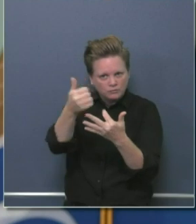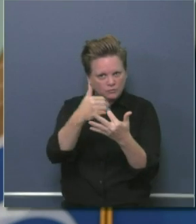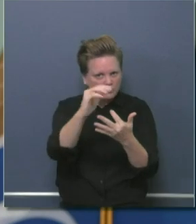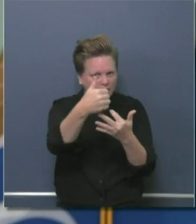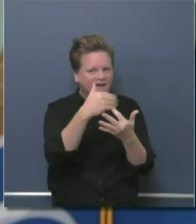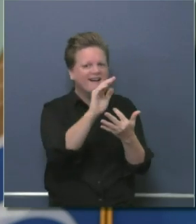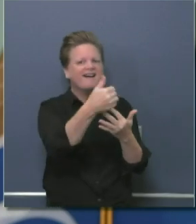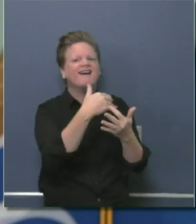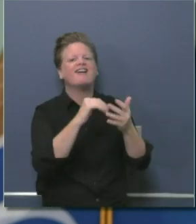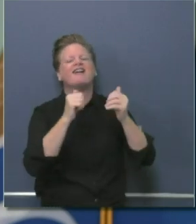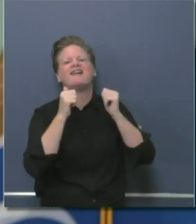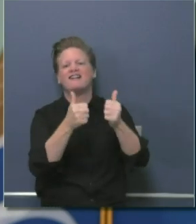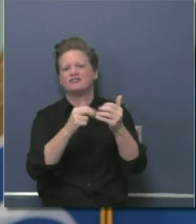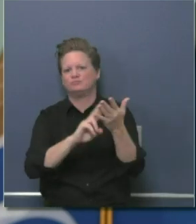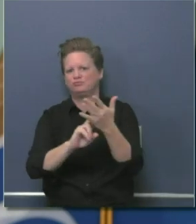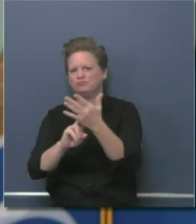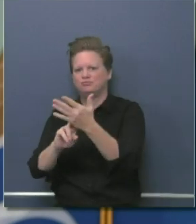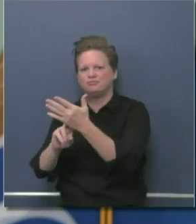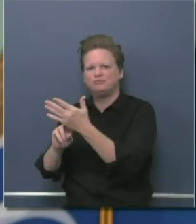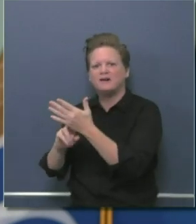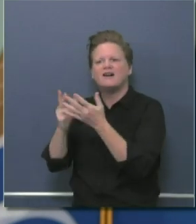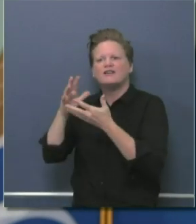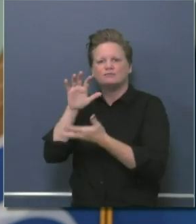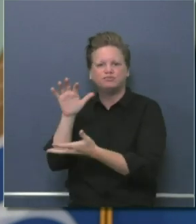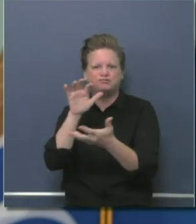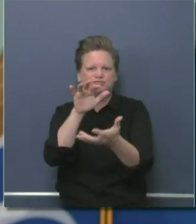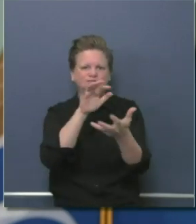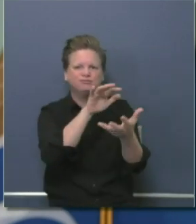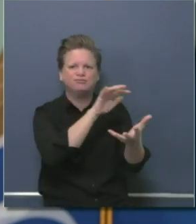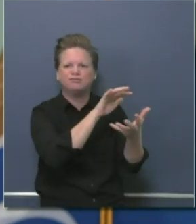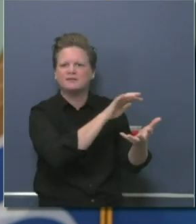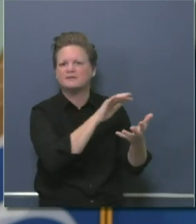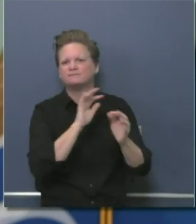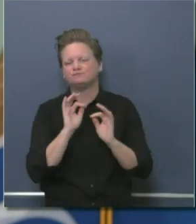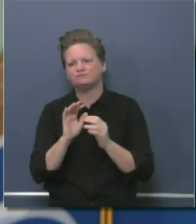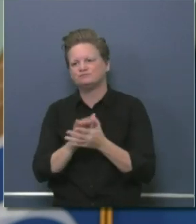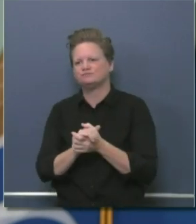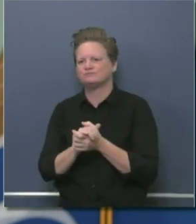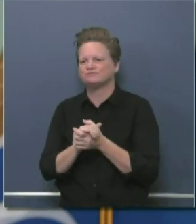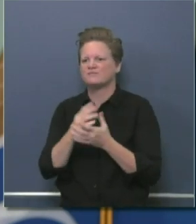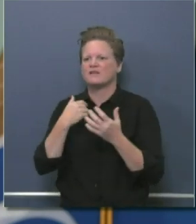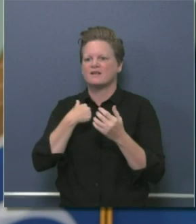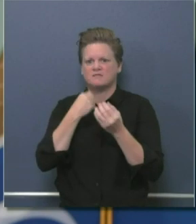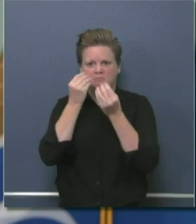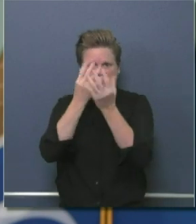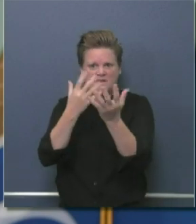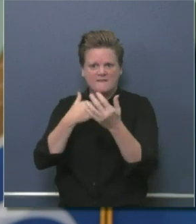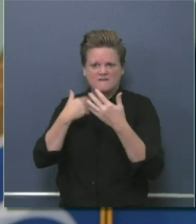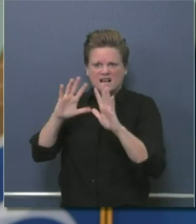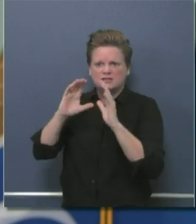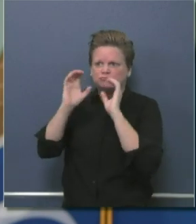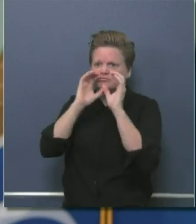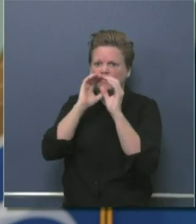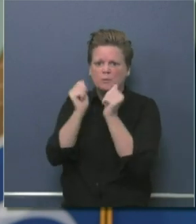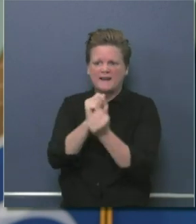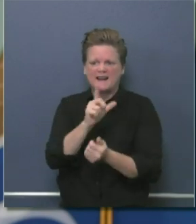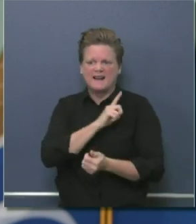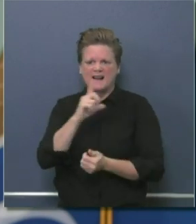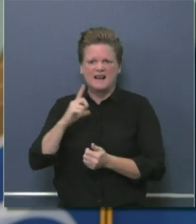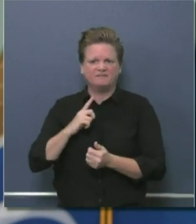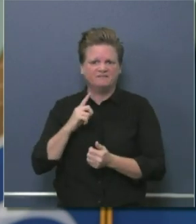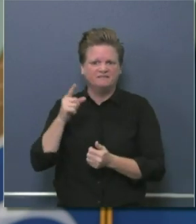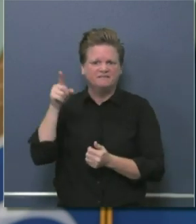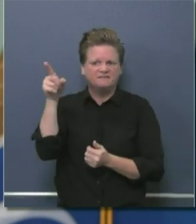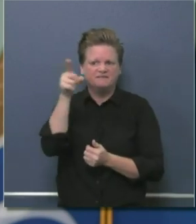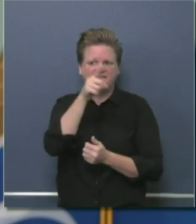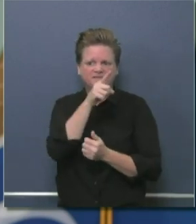in the next few days and make sure people are aware. We've been able to brief our legislative leaders on a lot of these things, but you, the public,